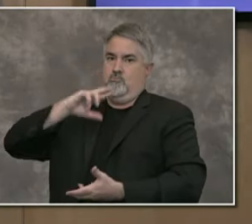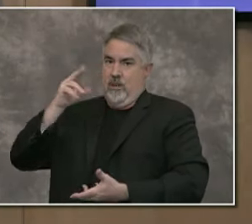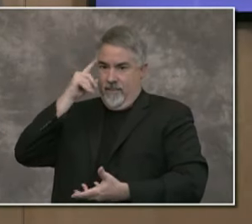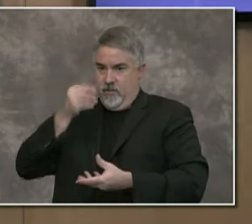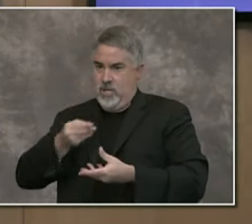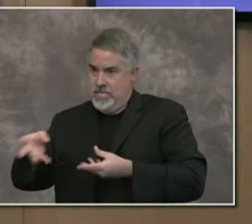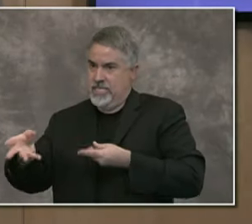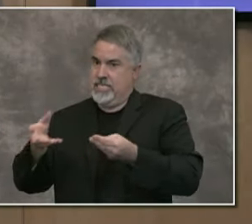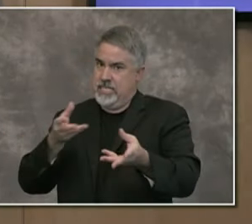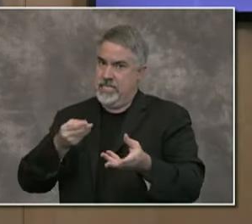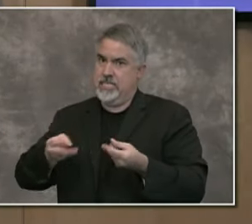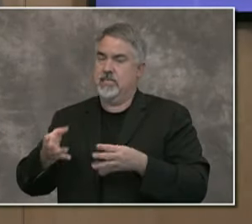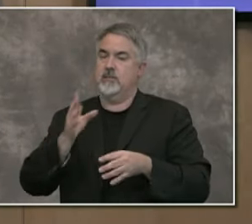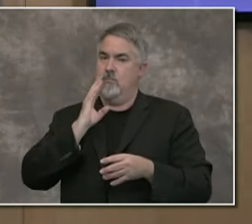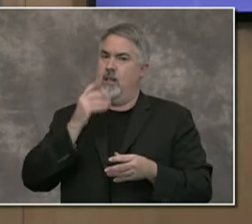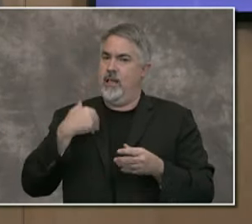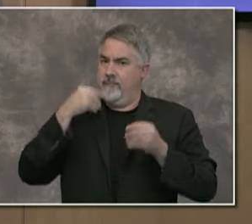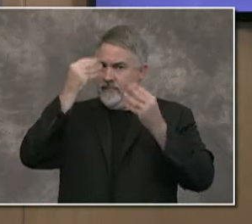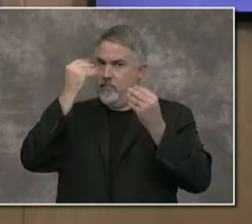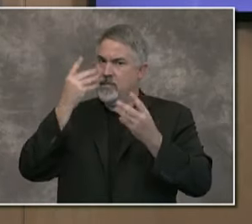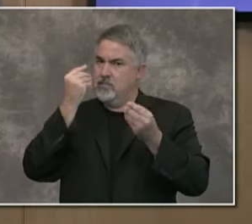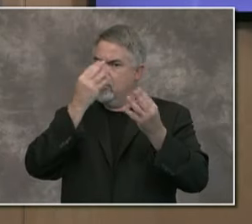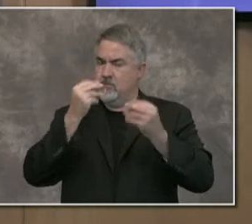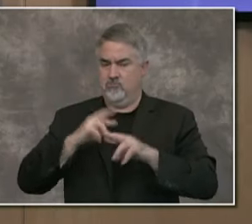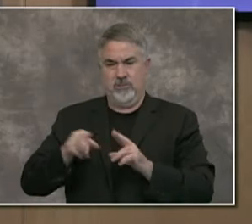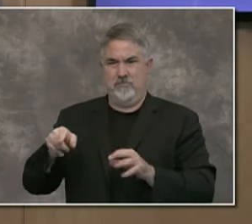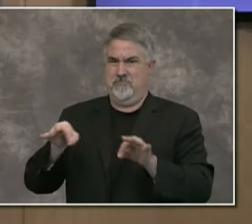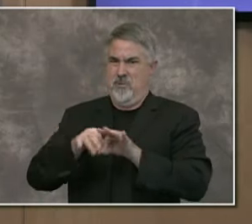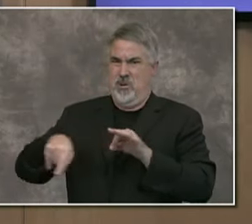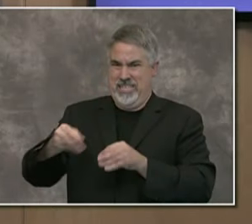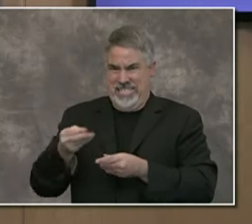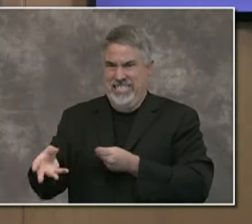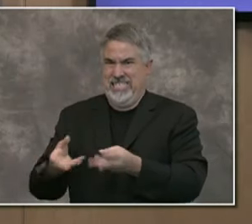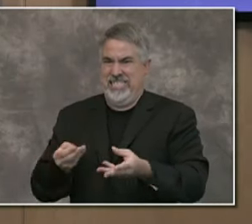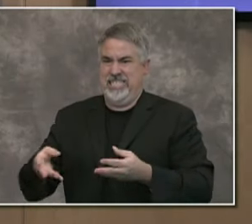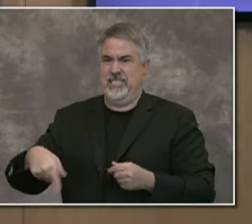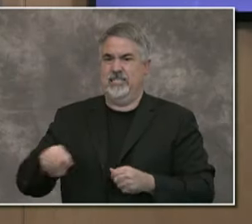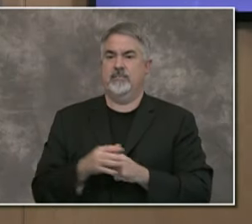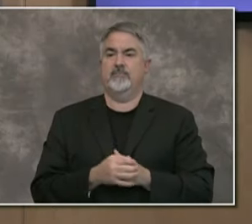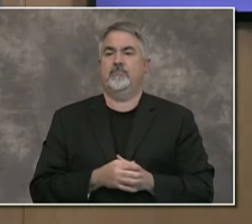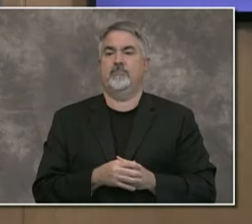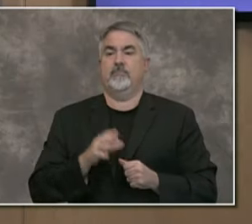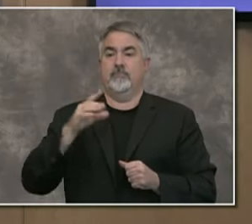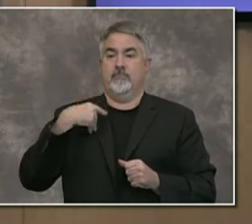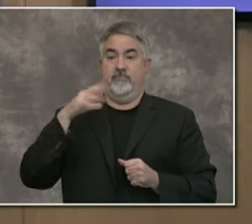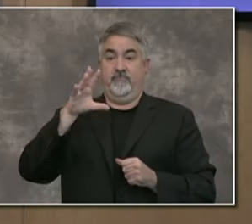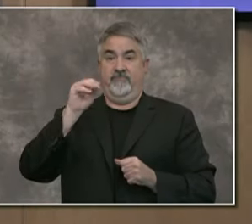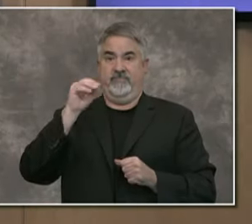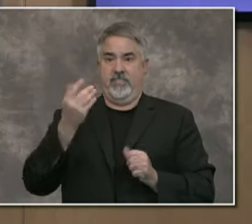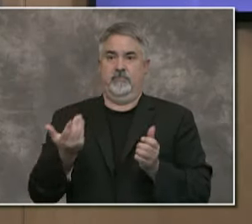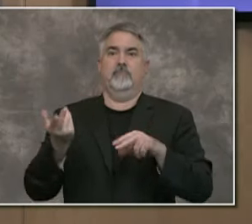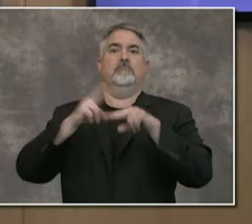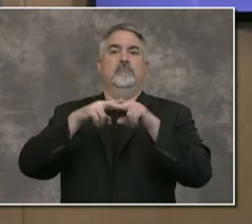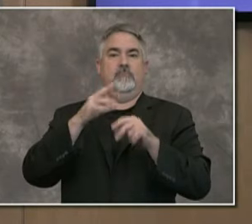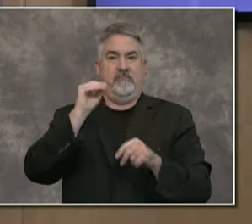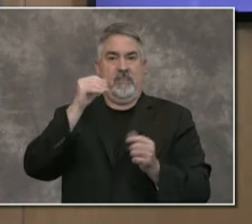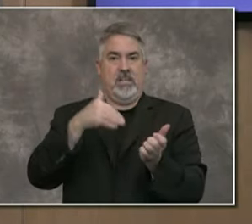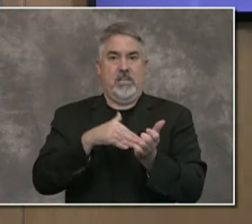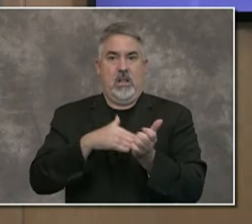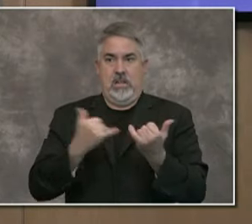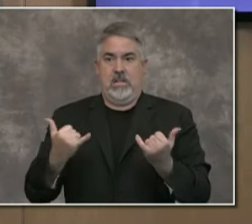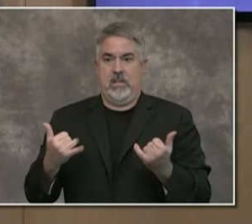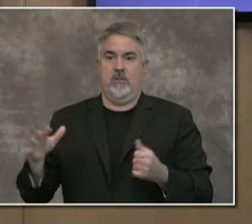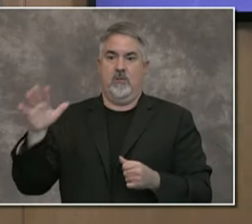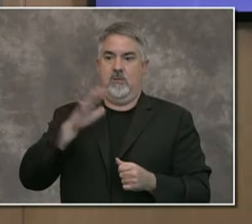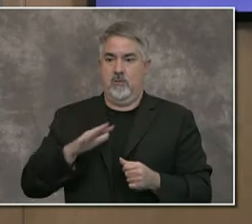logistics and administration, have signed up. We have 150 additional physicians that have been made available by the San Diego County Medical